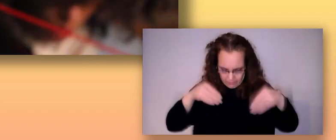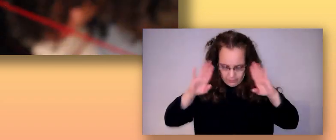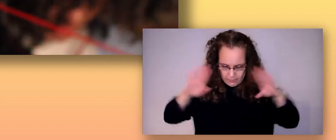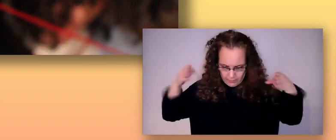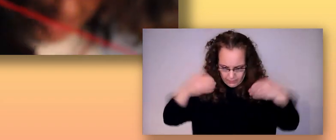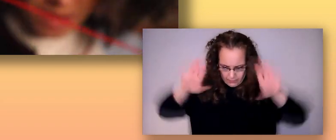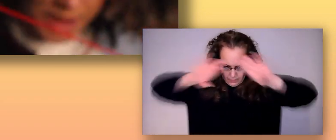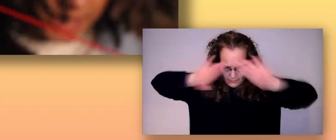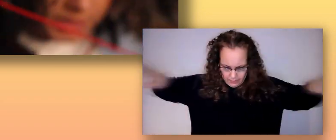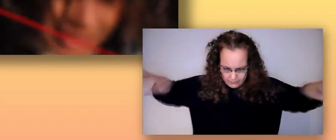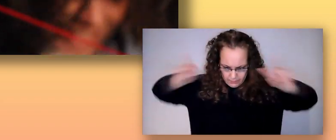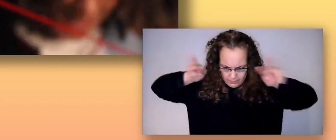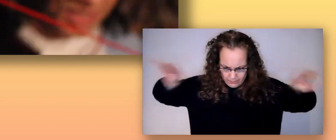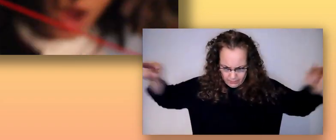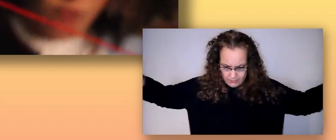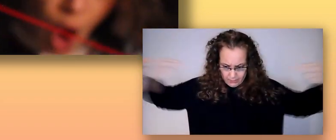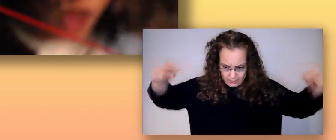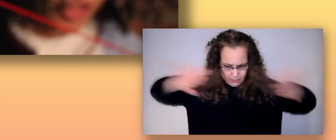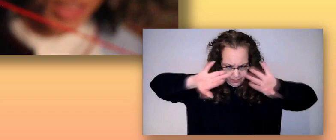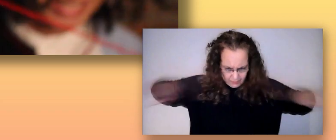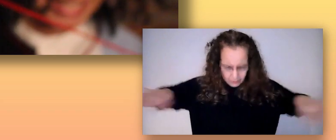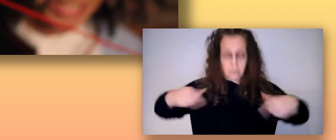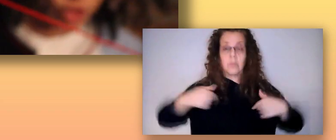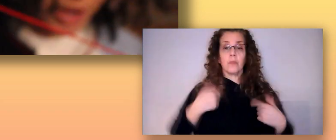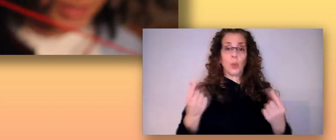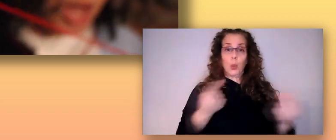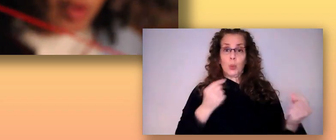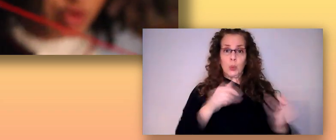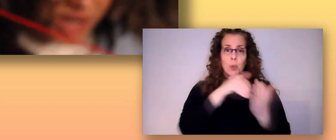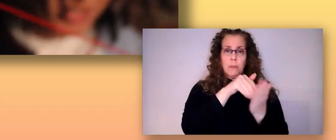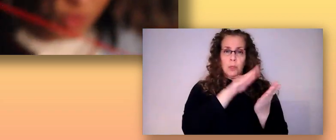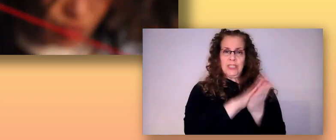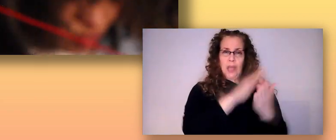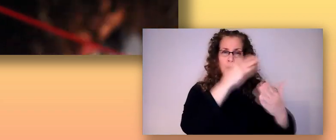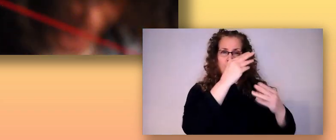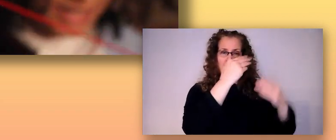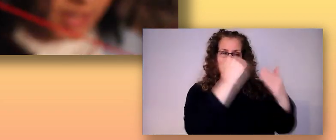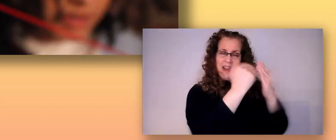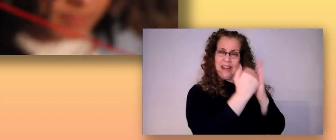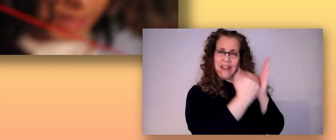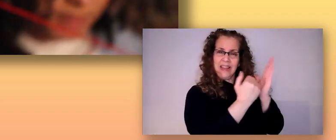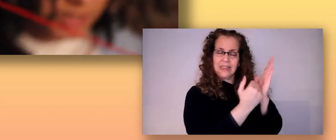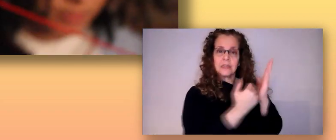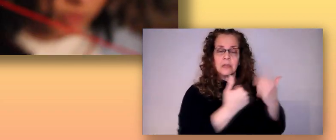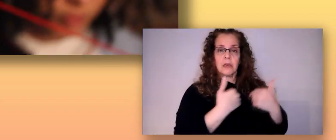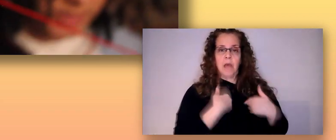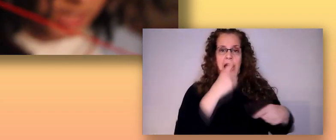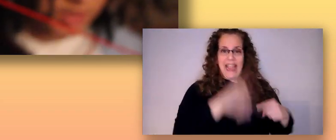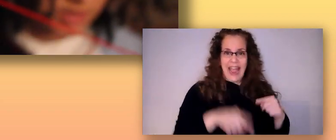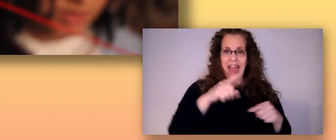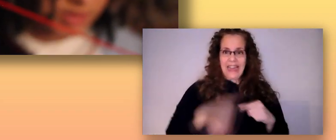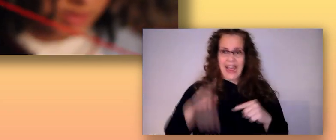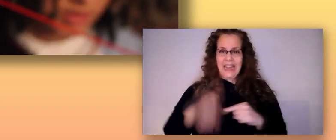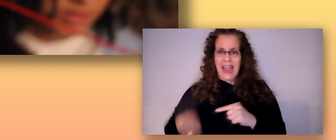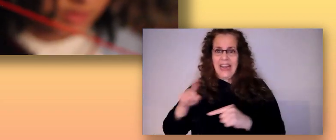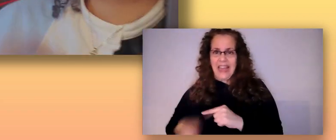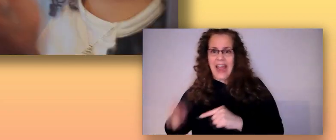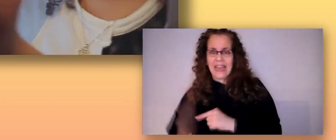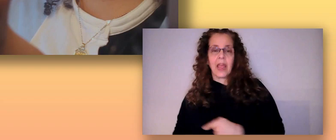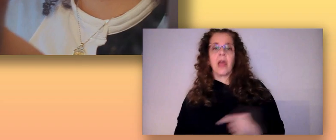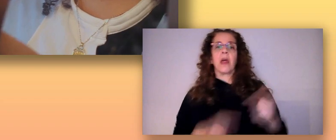hope no one noticed, and I made a list of all the things these threads, rust red, made impossible for me.